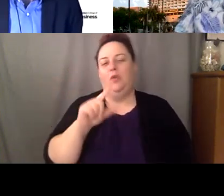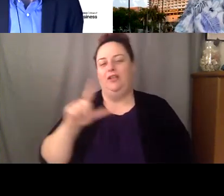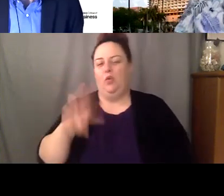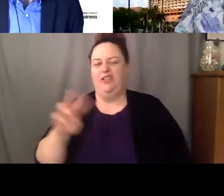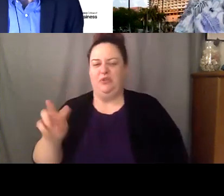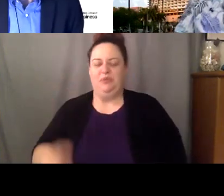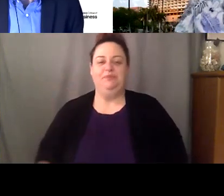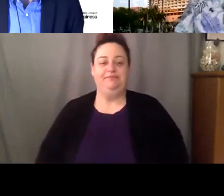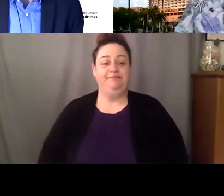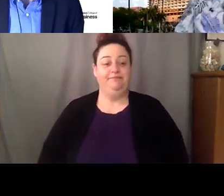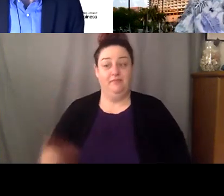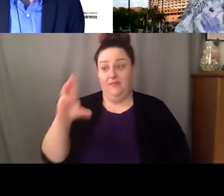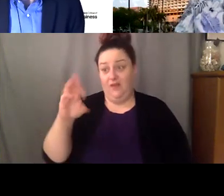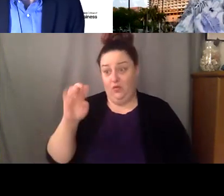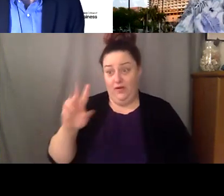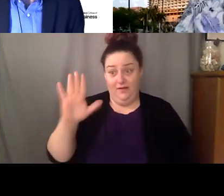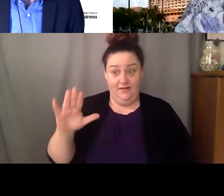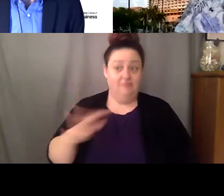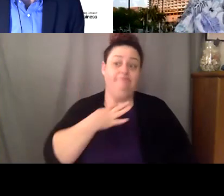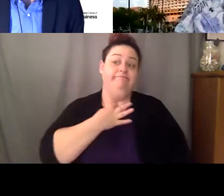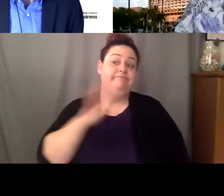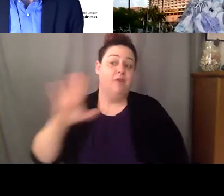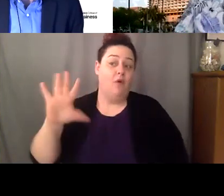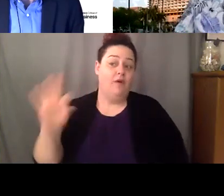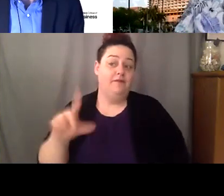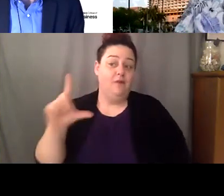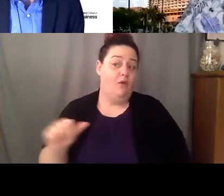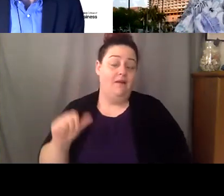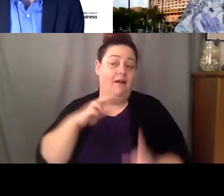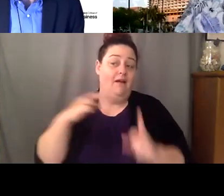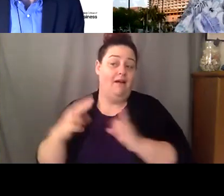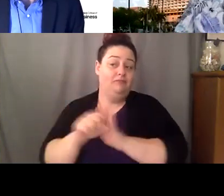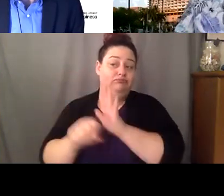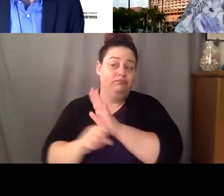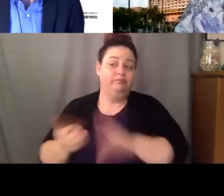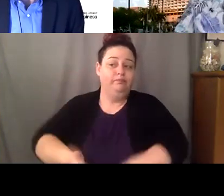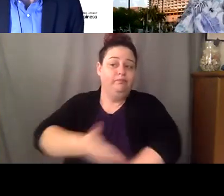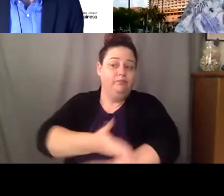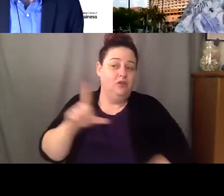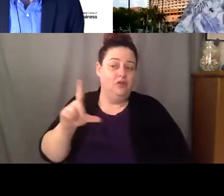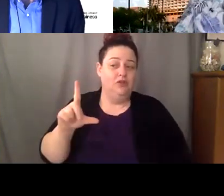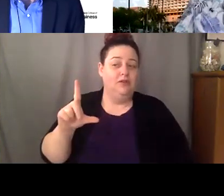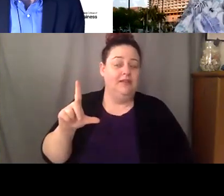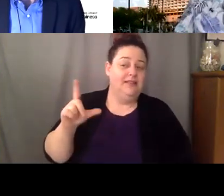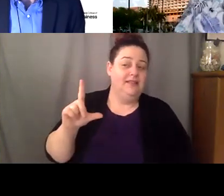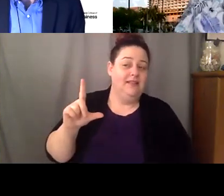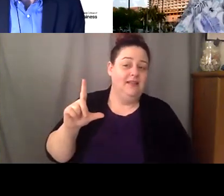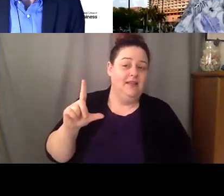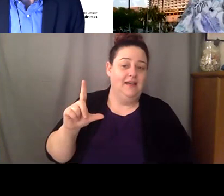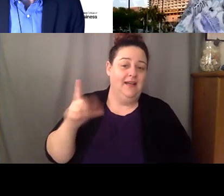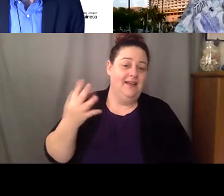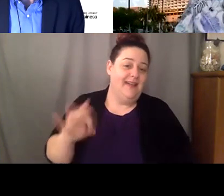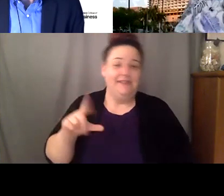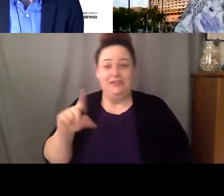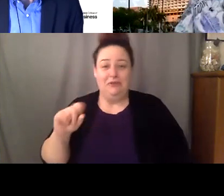Rick, how about in Florida? Any thoughts on your business and when you think things might get back to sort of the 1920